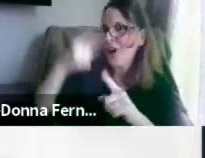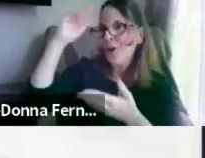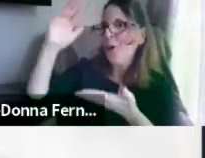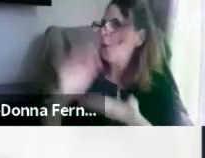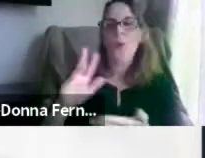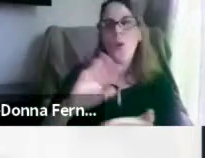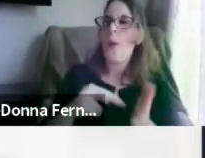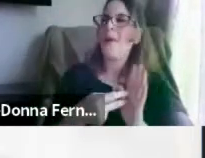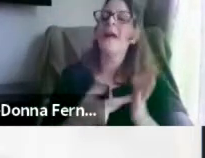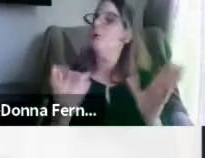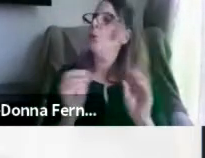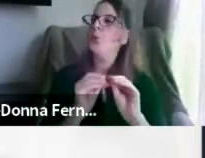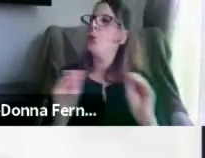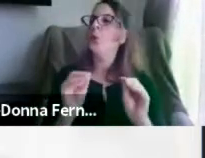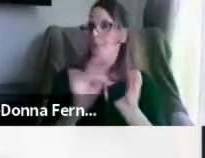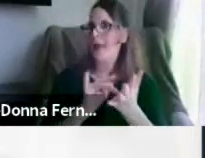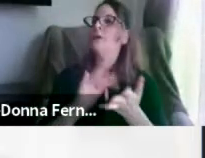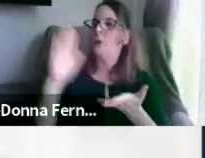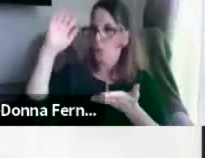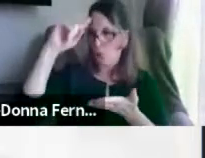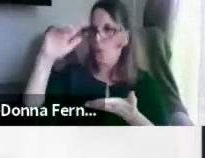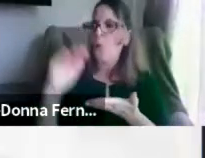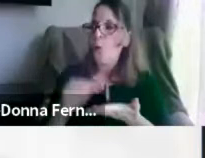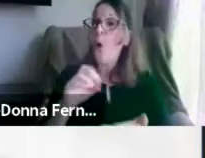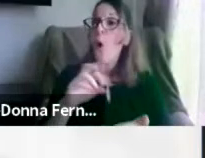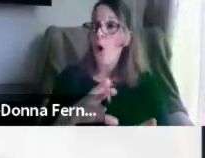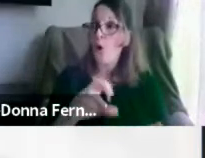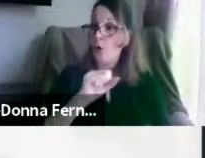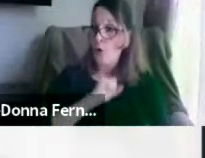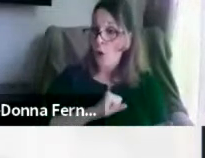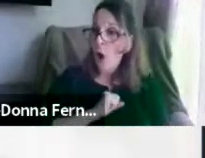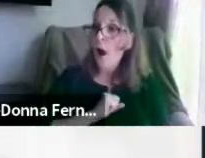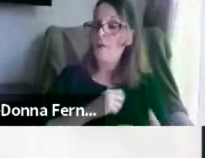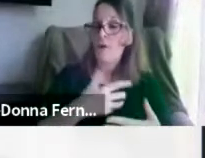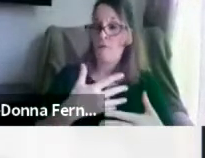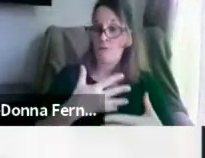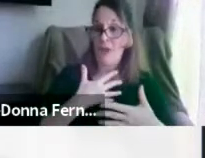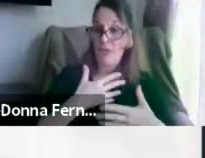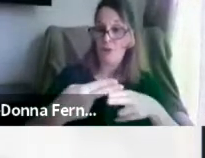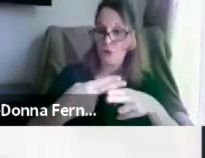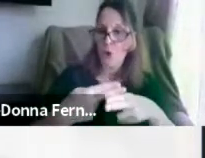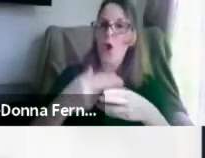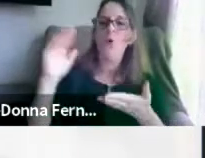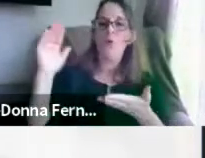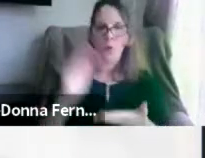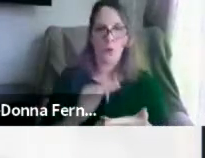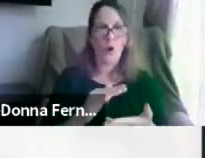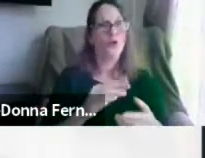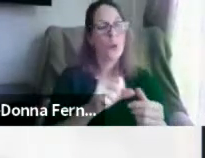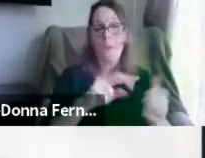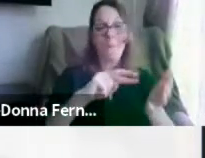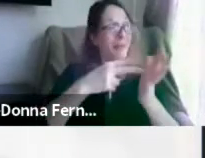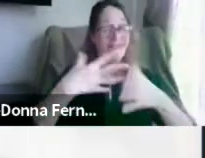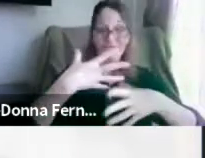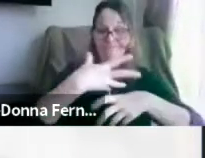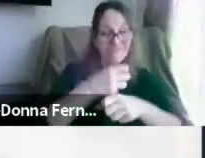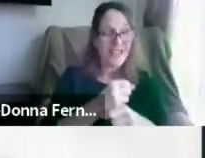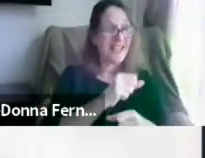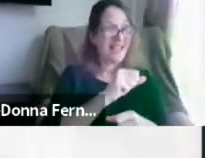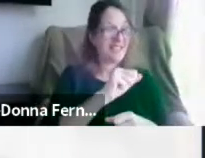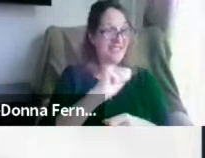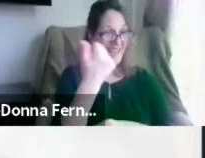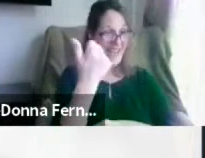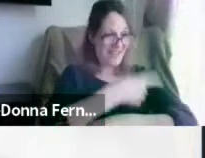such as a cough and shortness of breath, have improved. So basically, 10 days since their first symptoms first